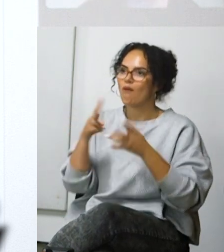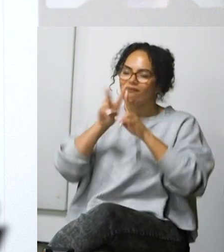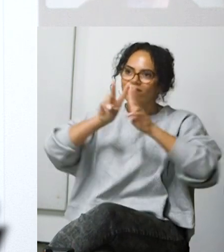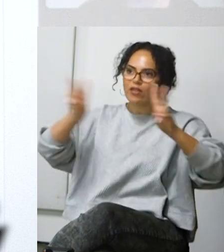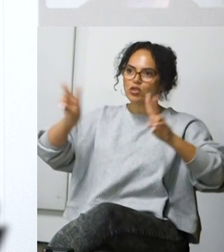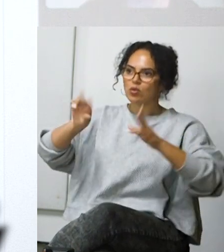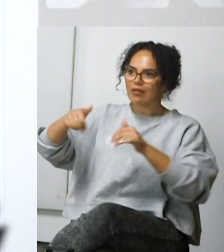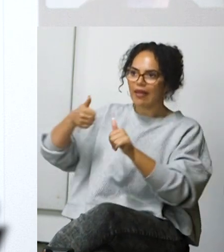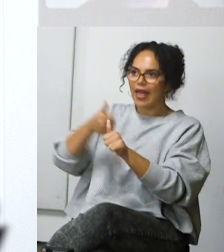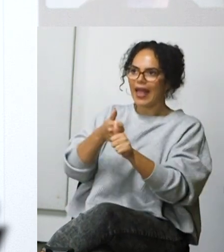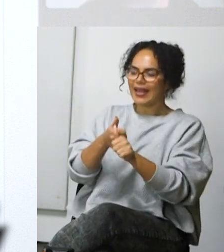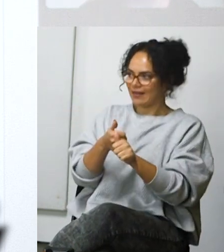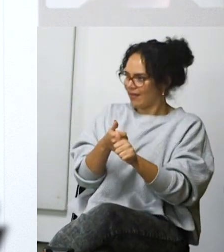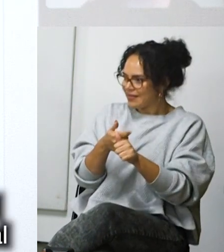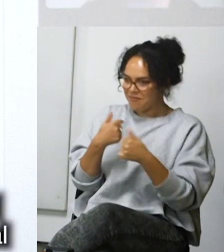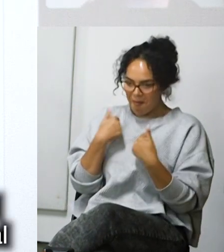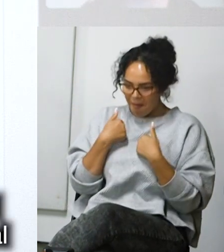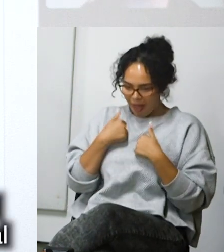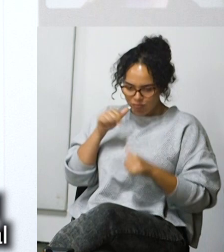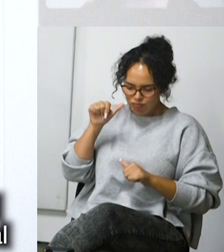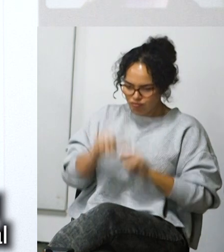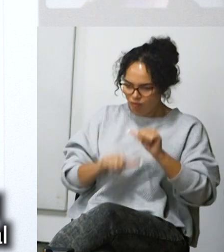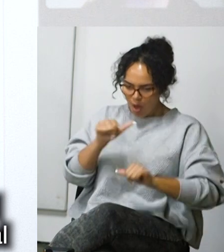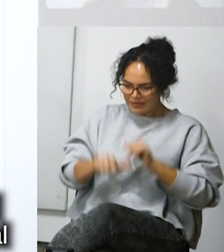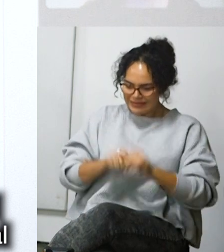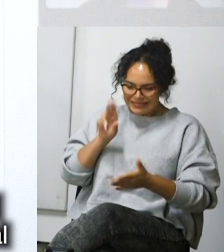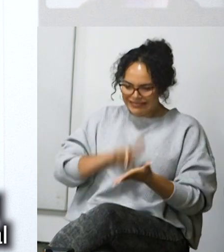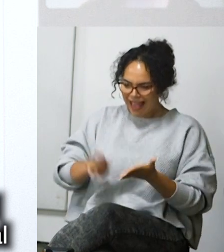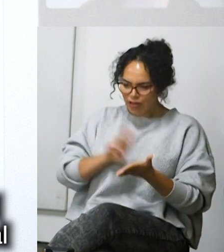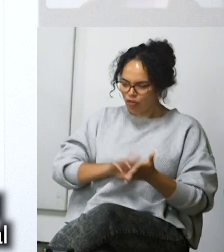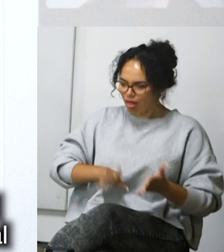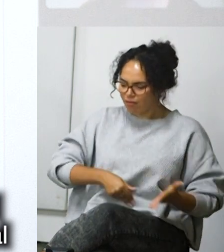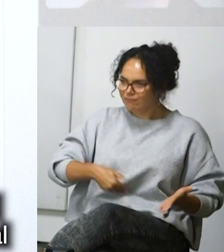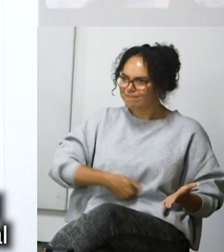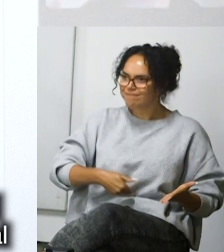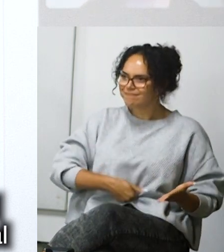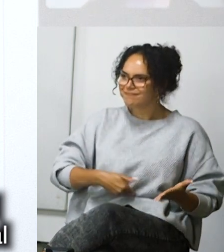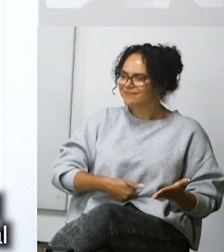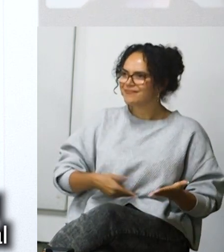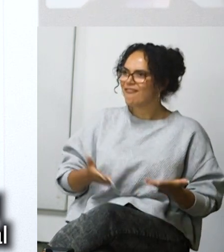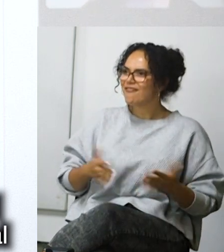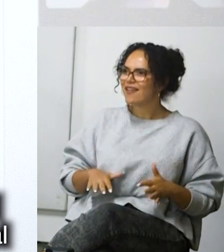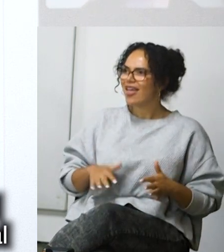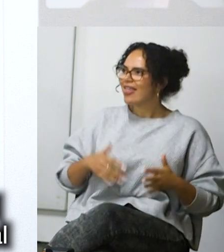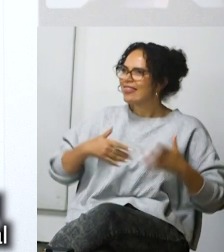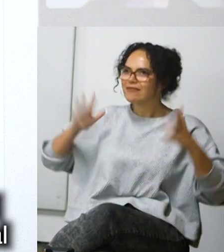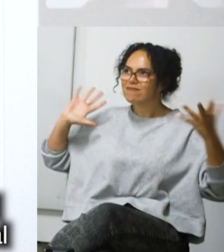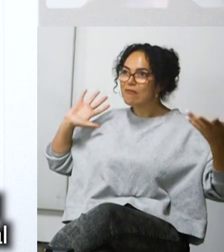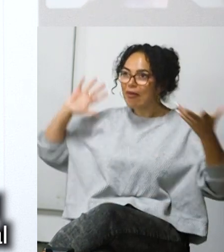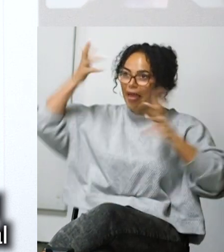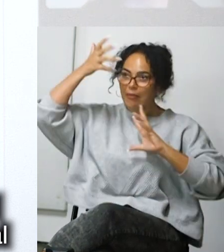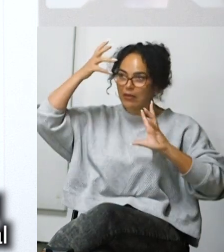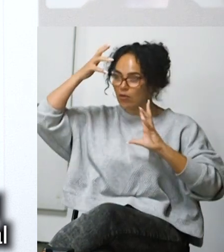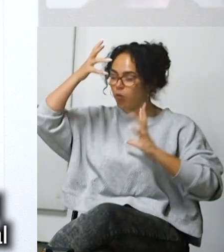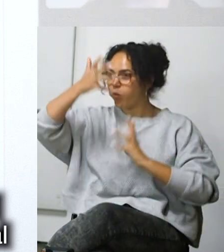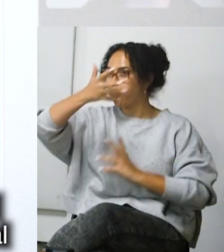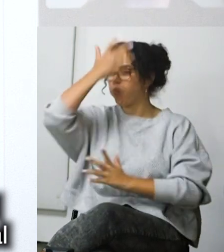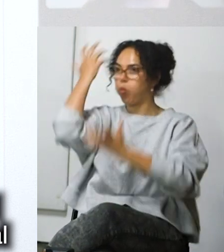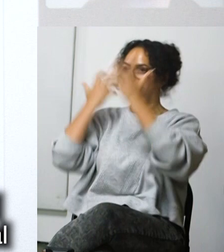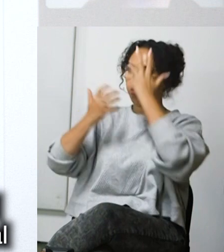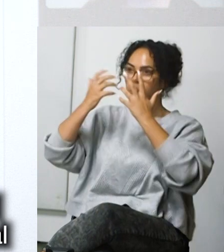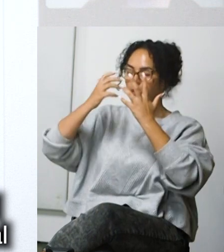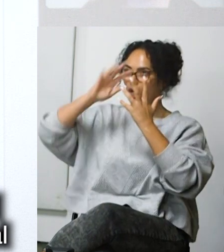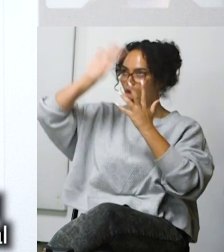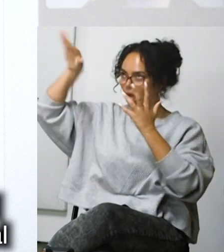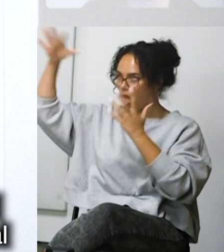it's essentially the process that I've been doing my whole life on the down low, taking the chaos and the overwhelm and